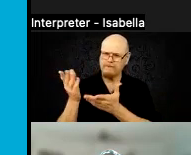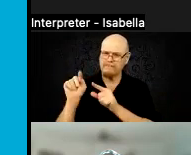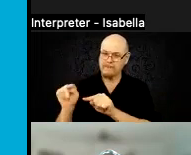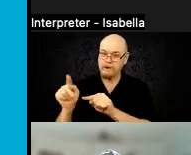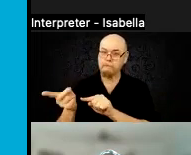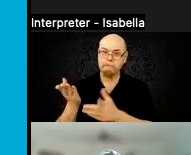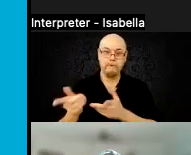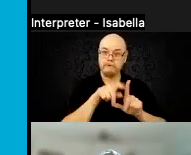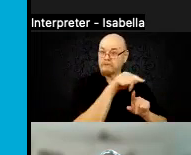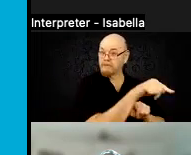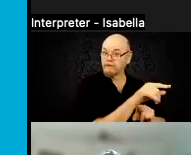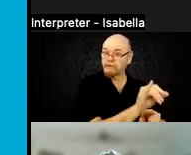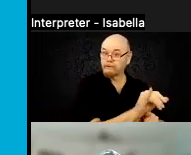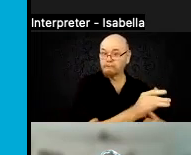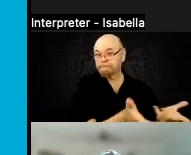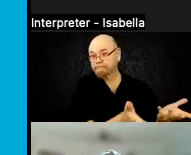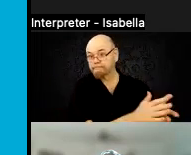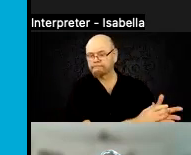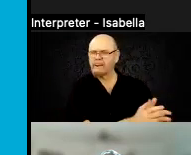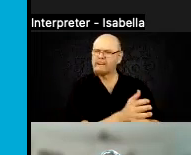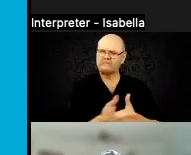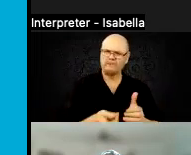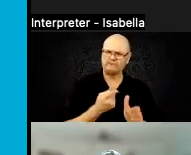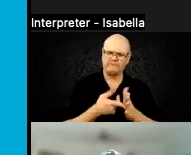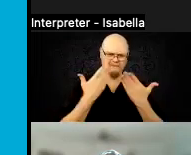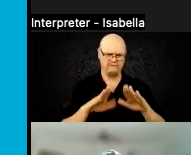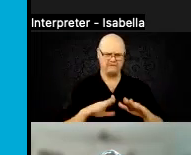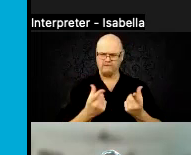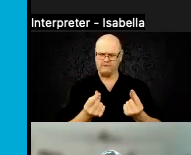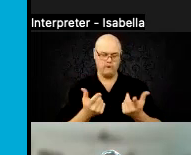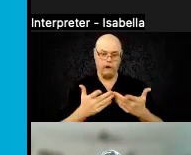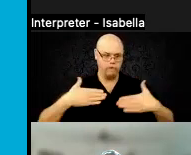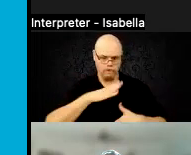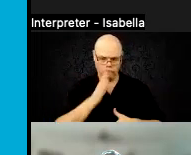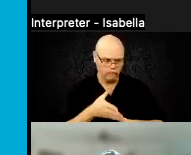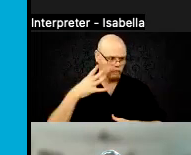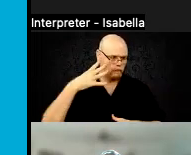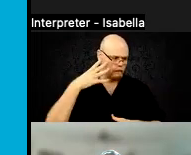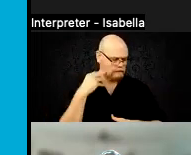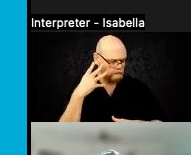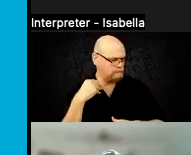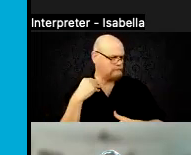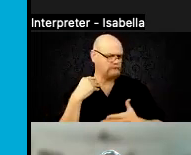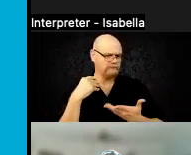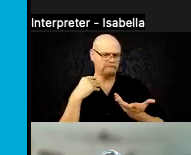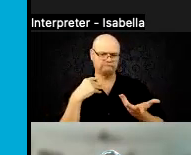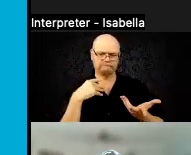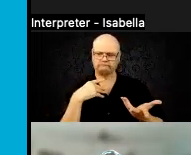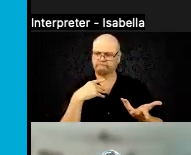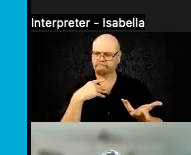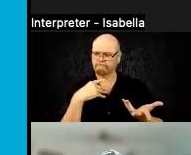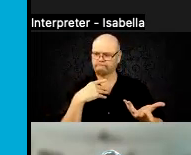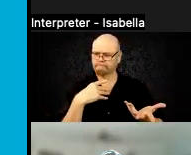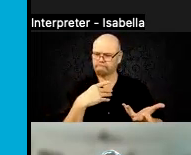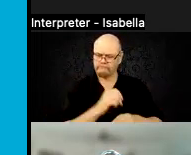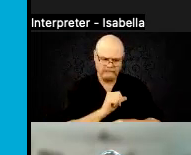Because sometimes it can be really hard to figure out where to start, right? Especially if you've not had a job before. It's hard to know what supports and services you